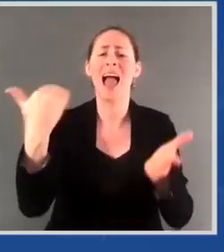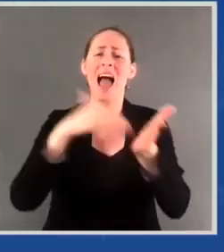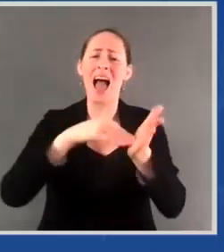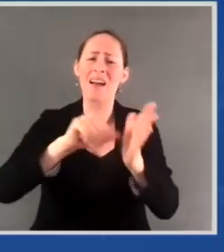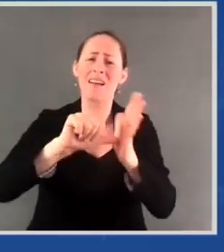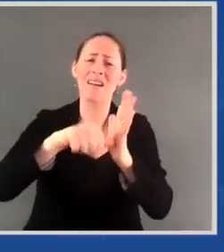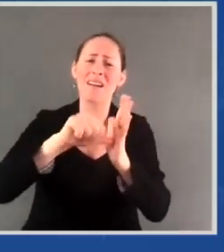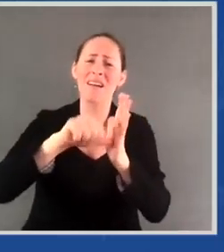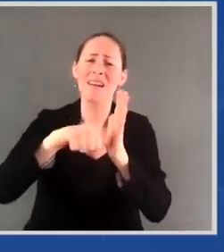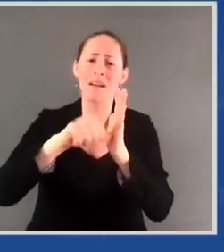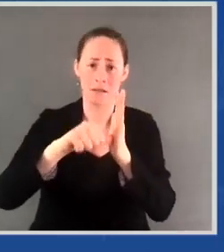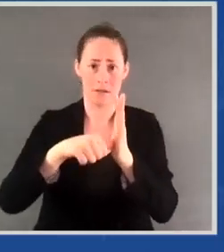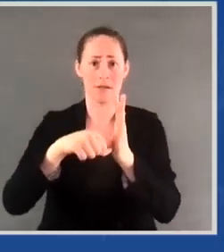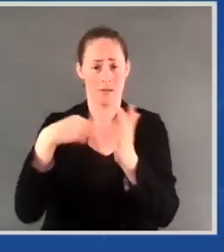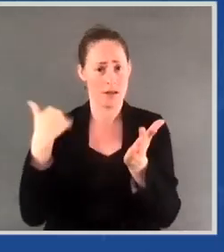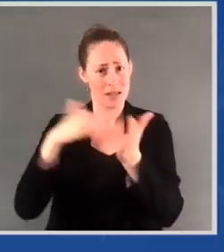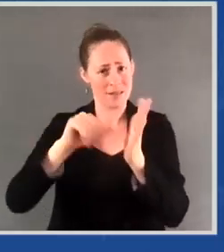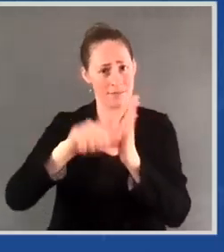numbers